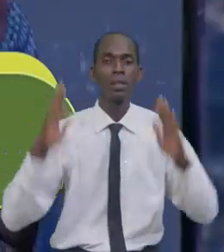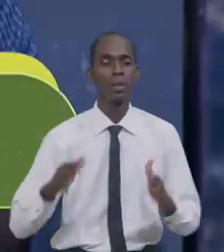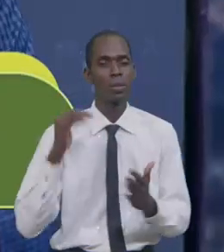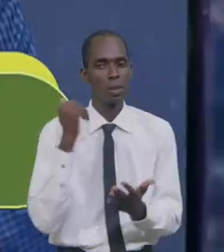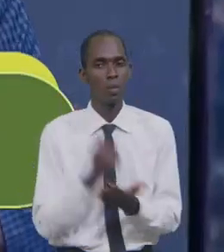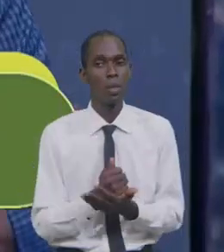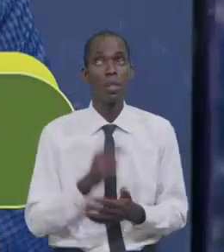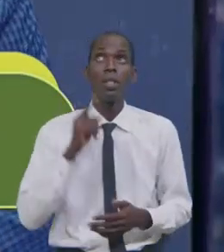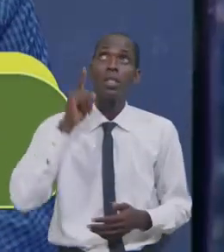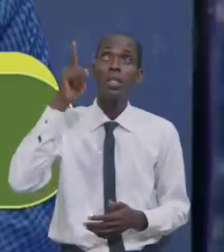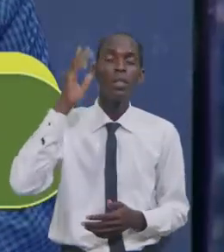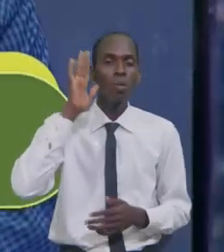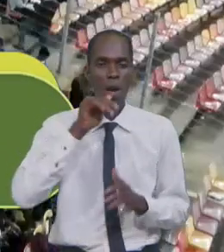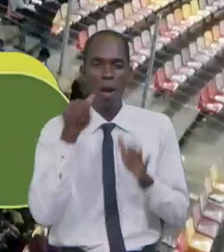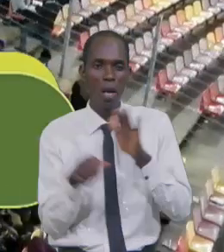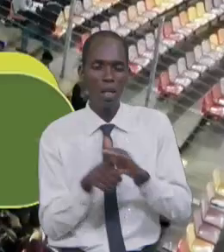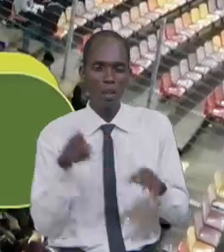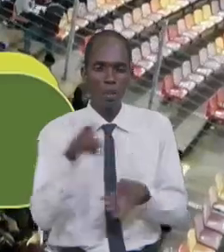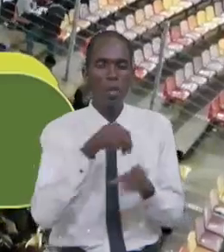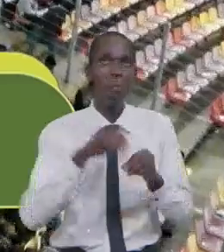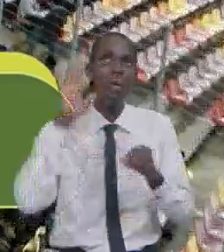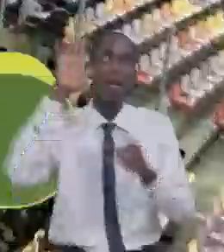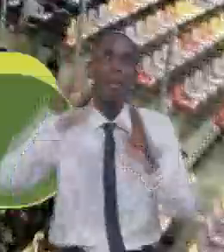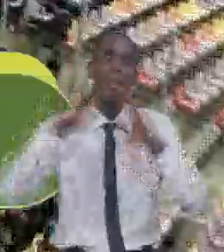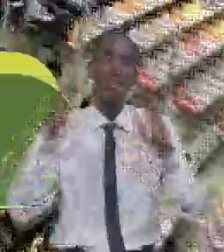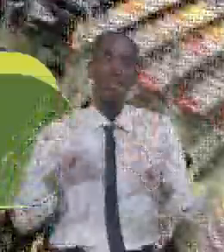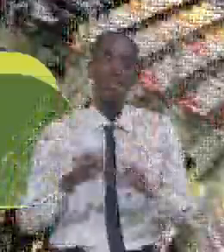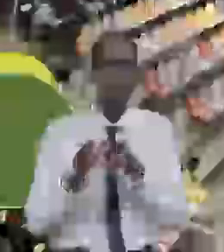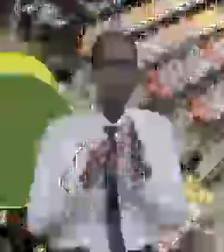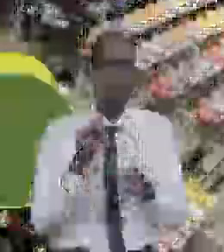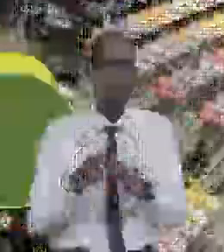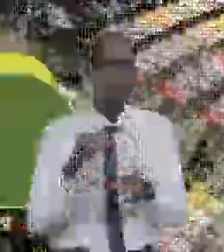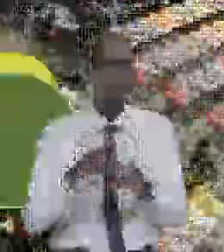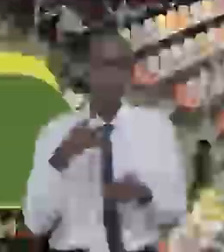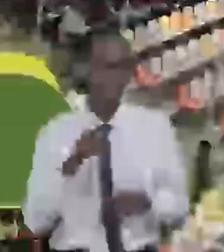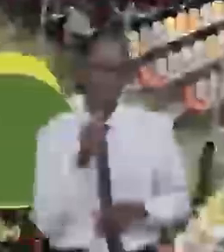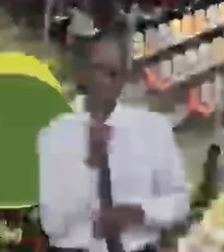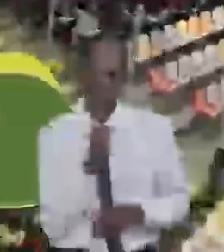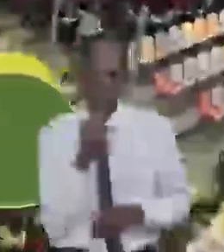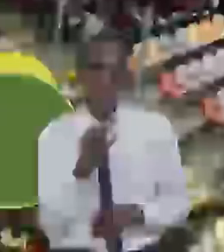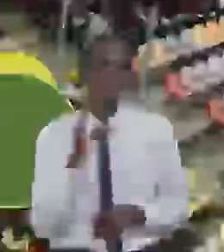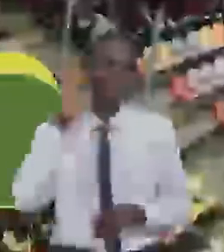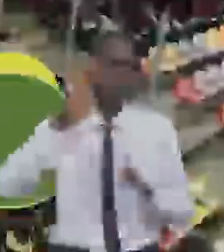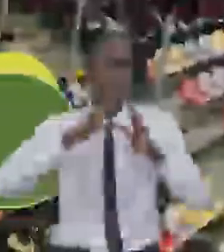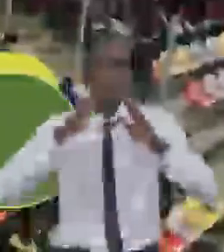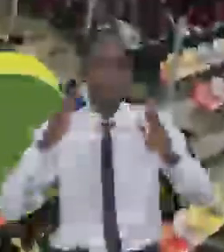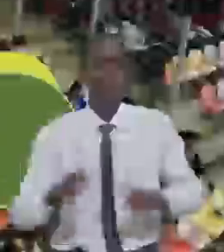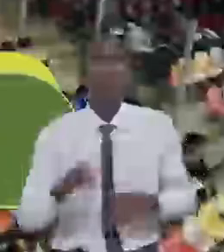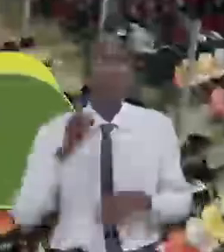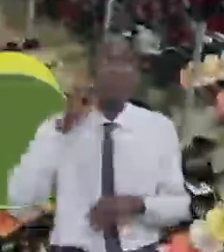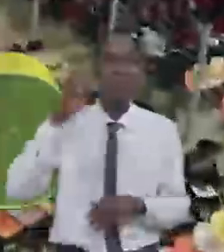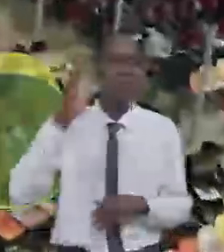will hide you in his pavilion. In the secret of his tabernacle, he shall hide